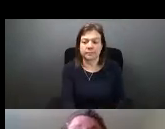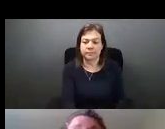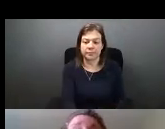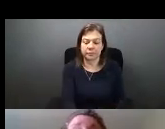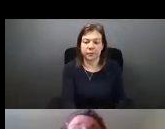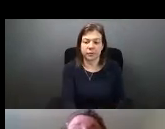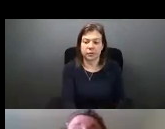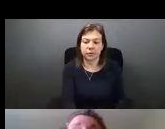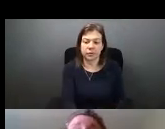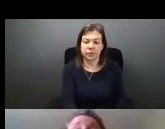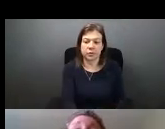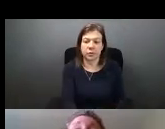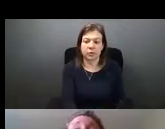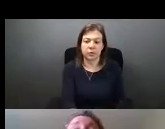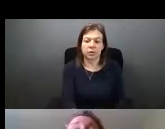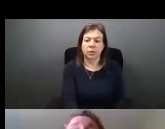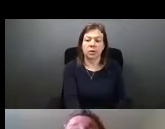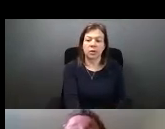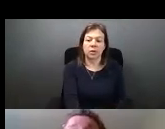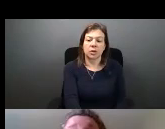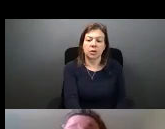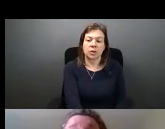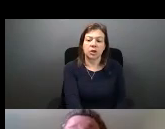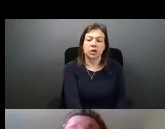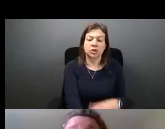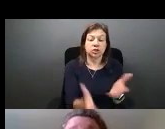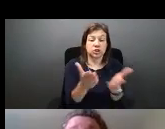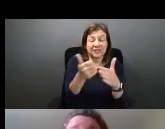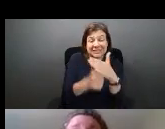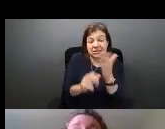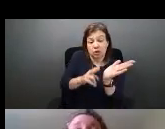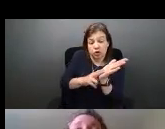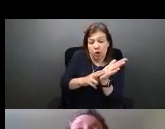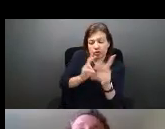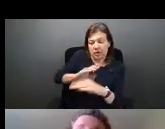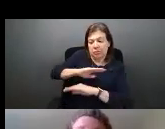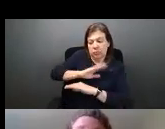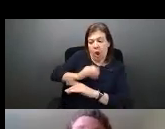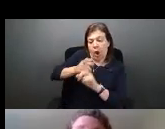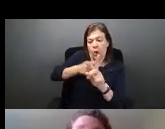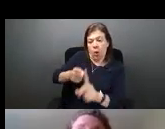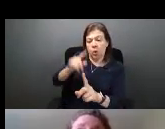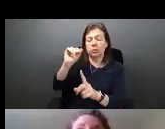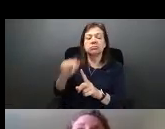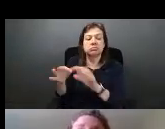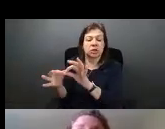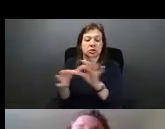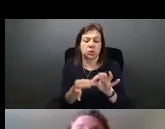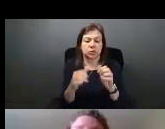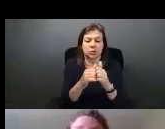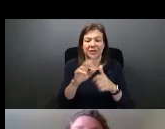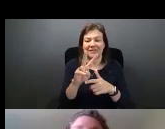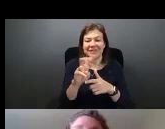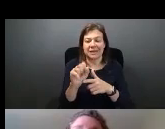services under contract that are meeting VSA program goals to be associated with the